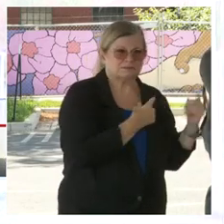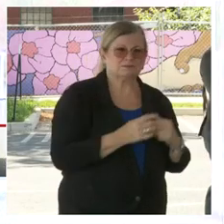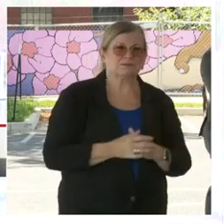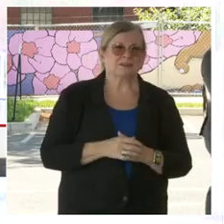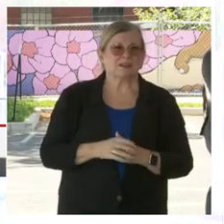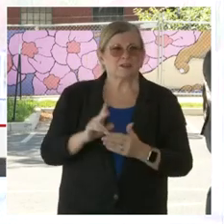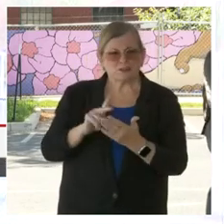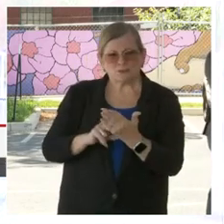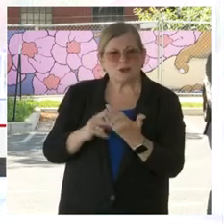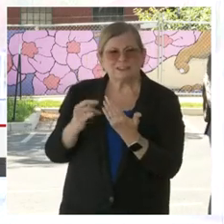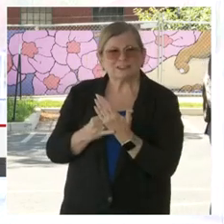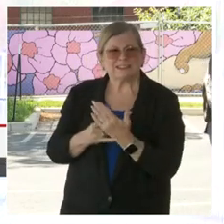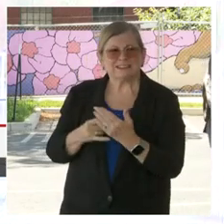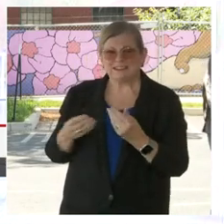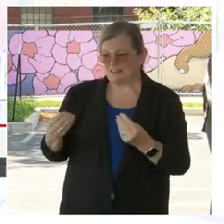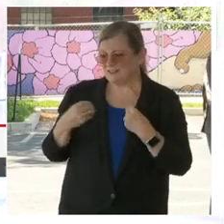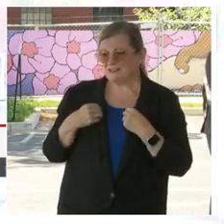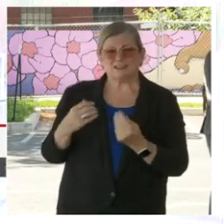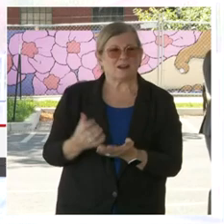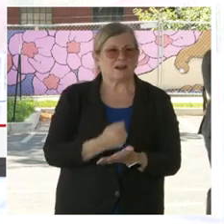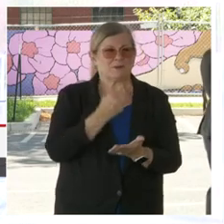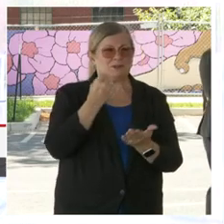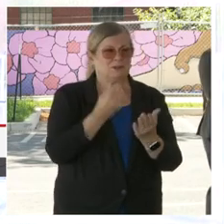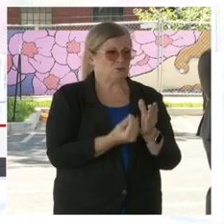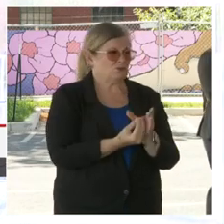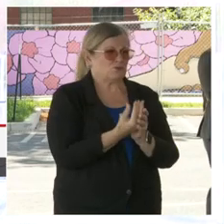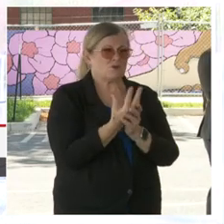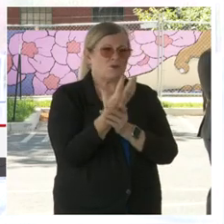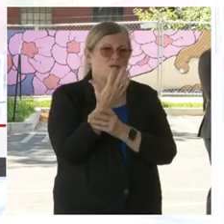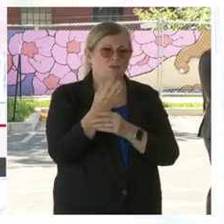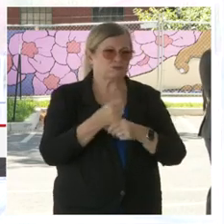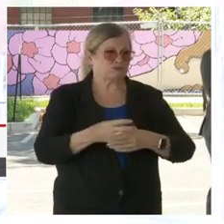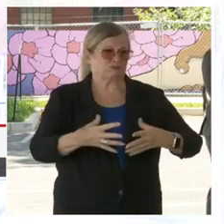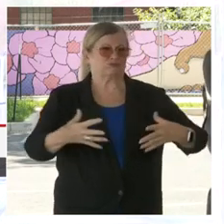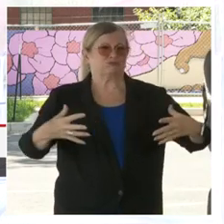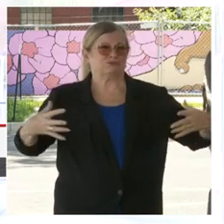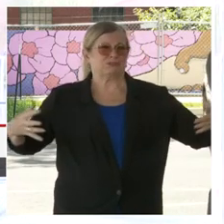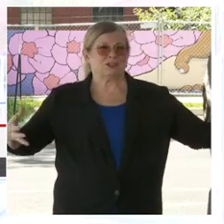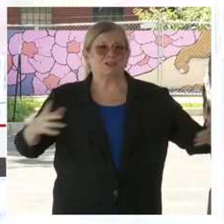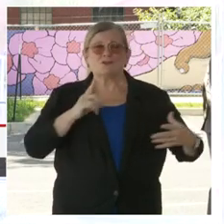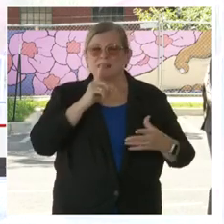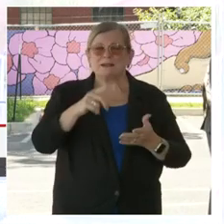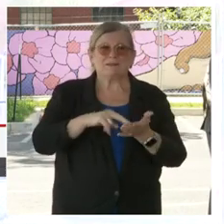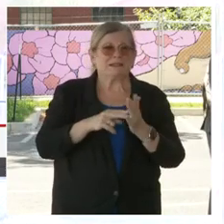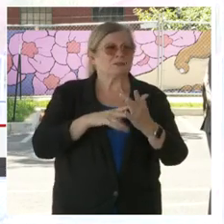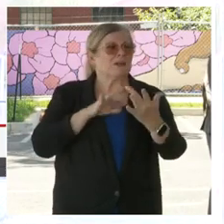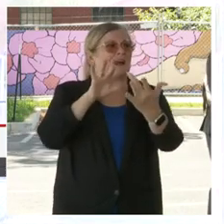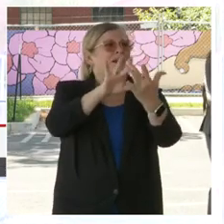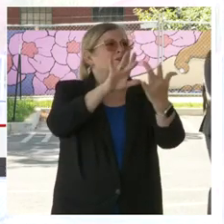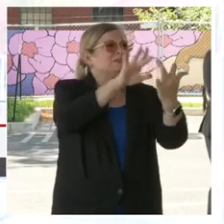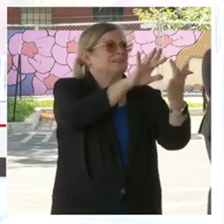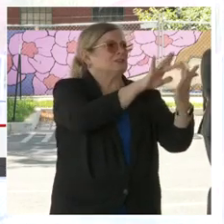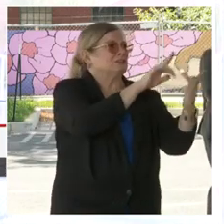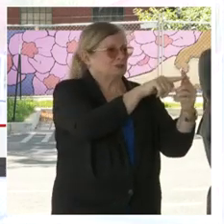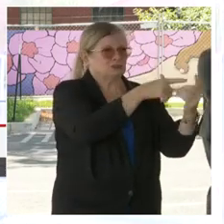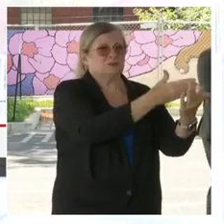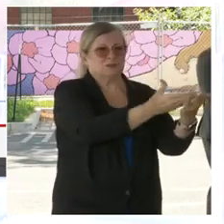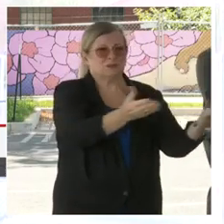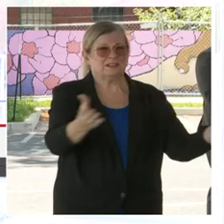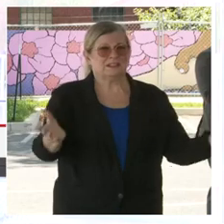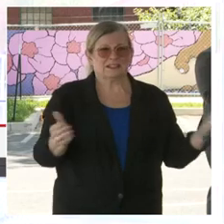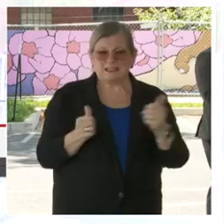grow. We have created a place that will speak to the needs of the community in a non-competing atmosphere, yet with a